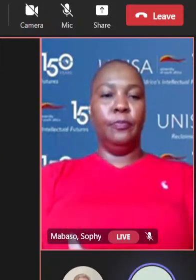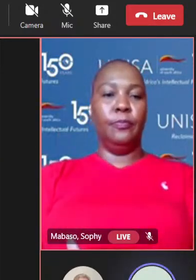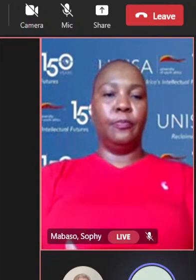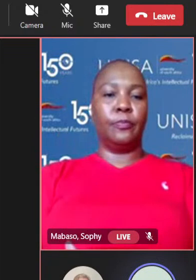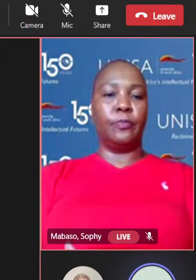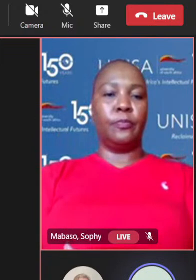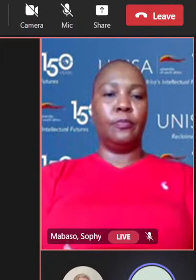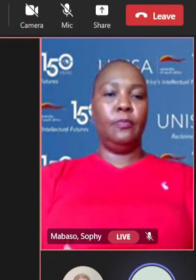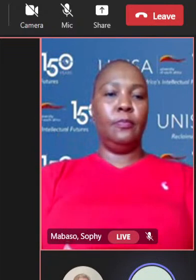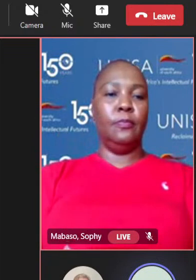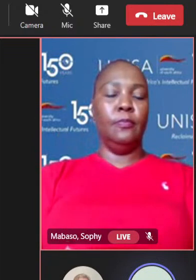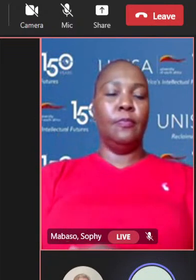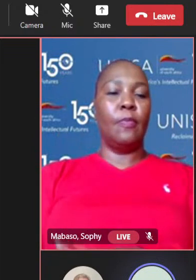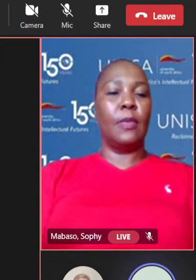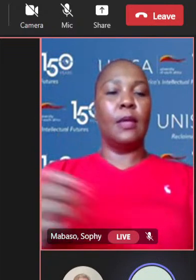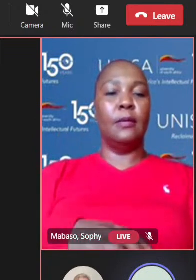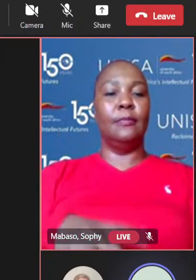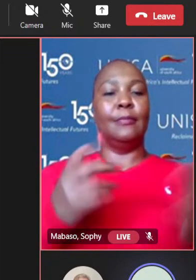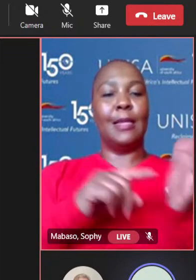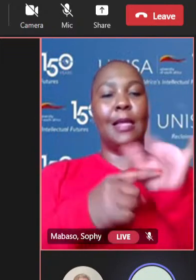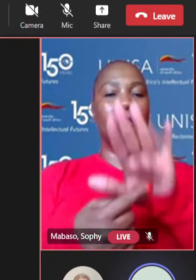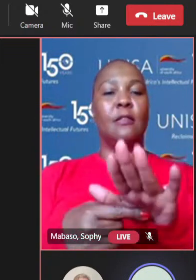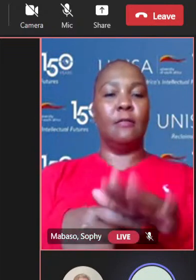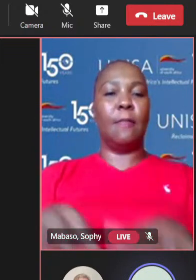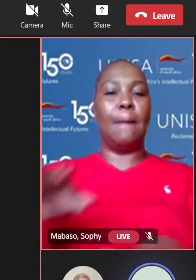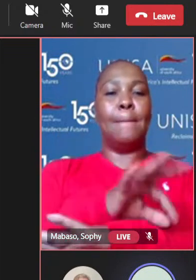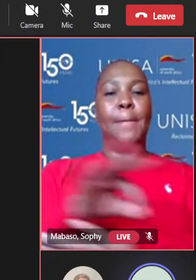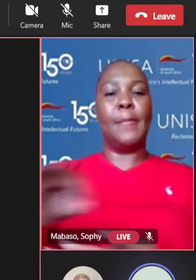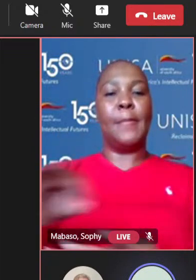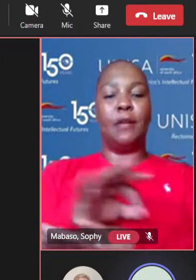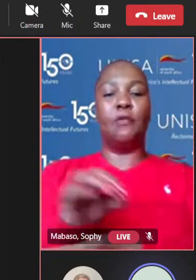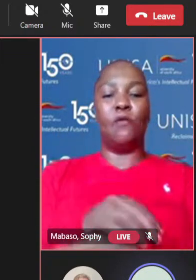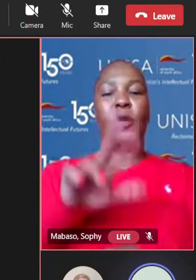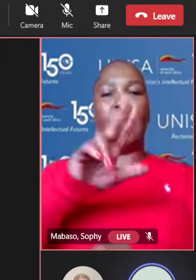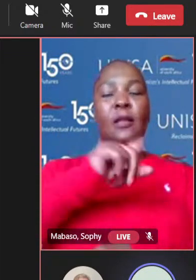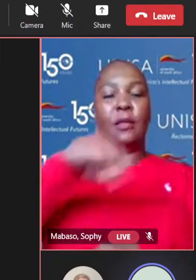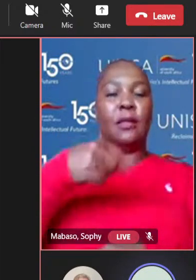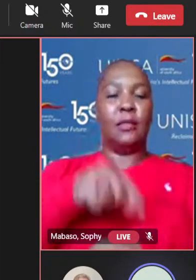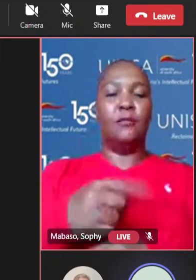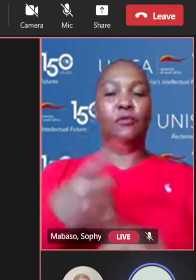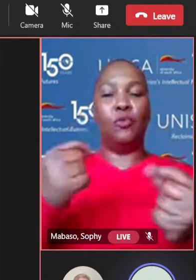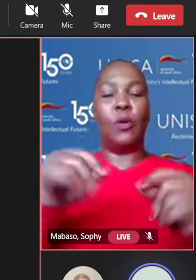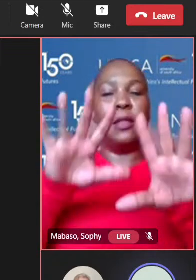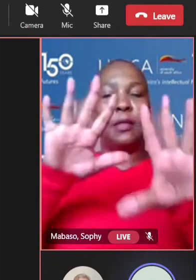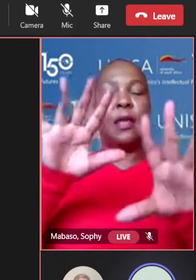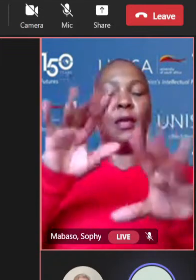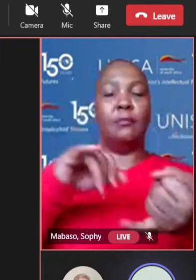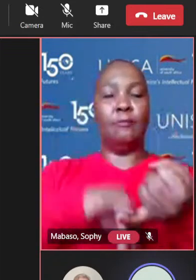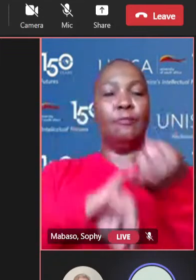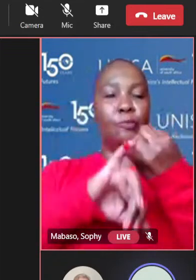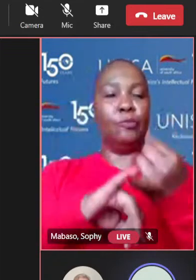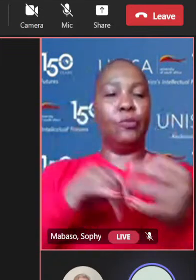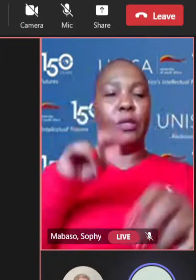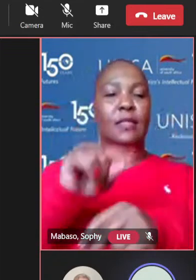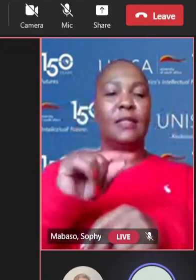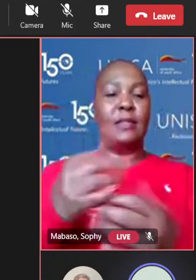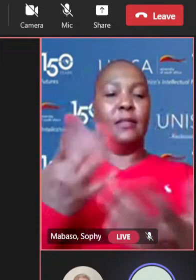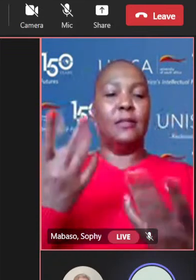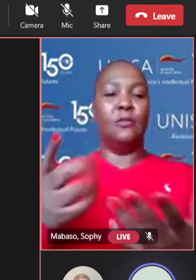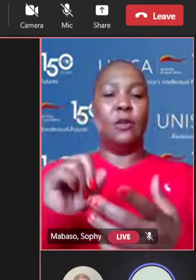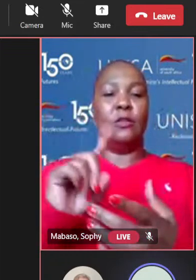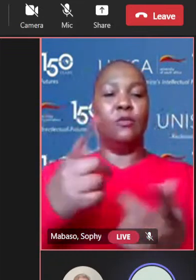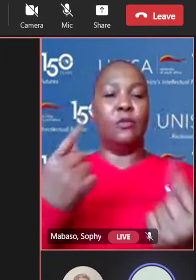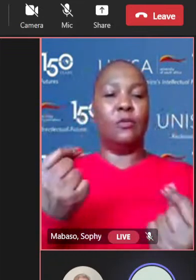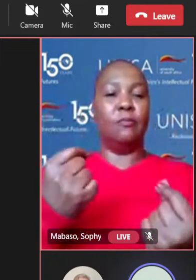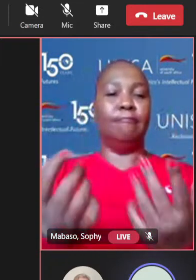This is also an example of the 8 hours that you are talking about. If you are doing 10 modules, this is the roster that you can actually use and